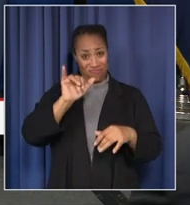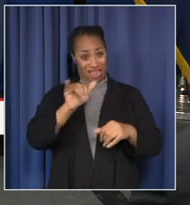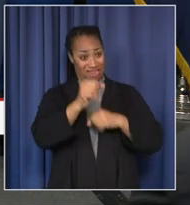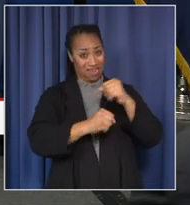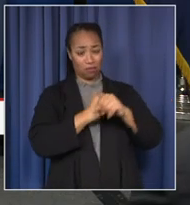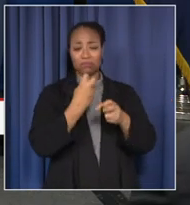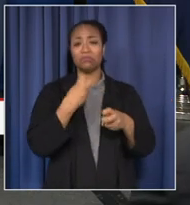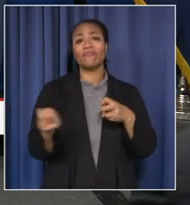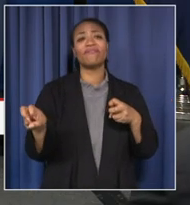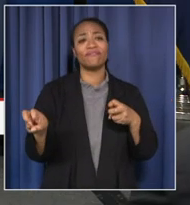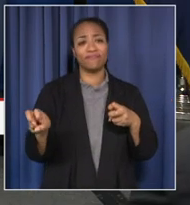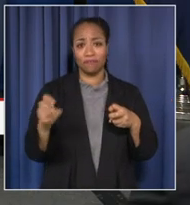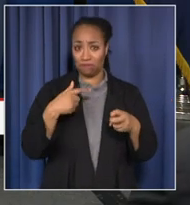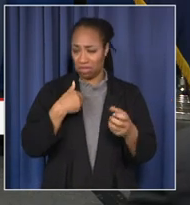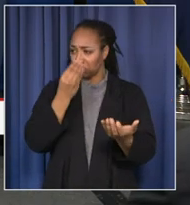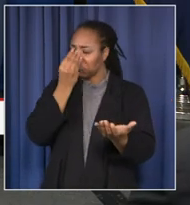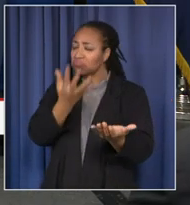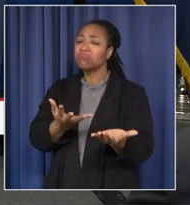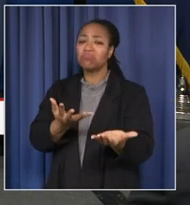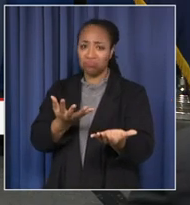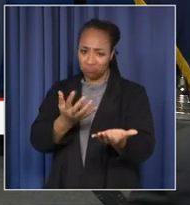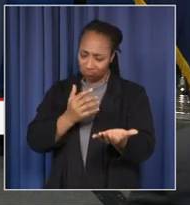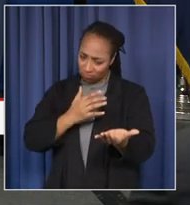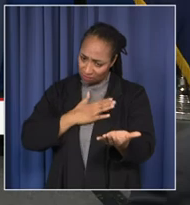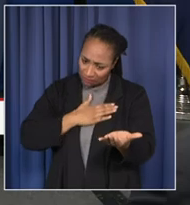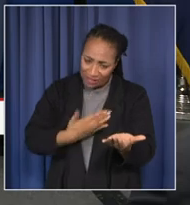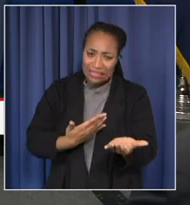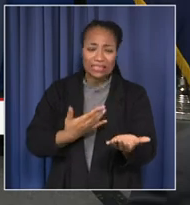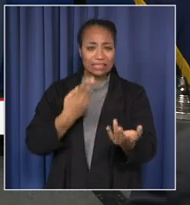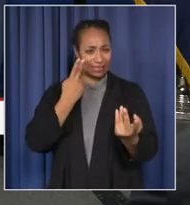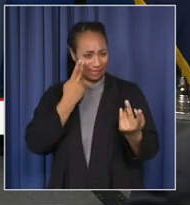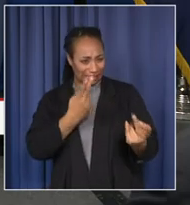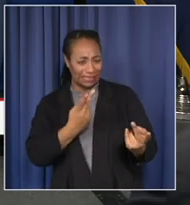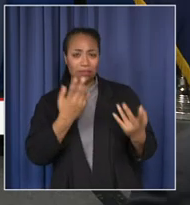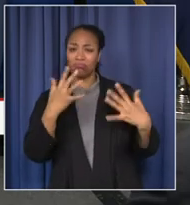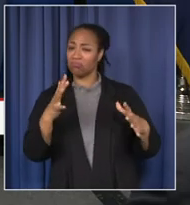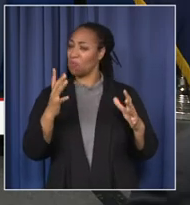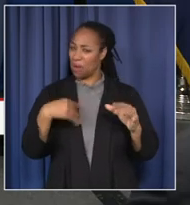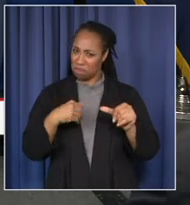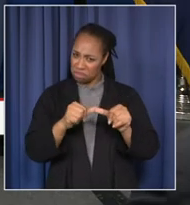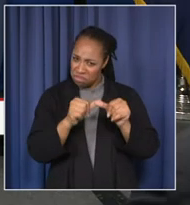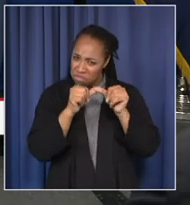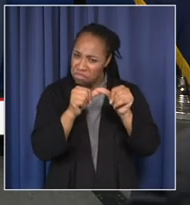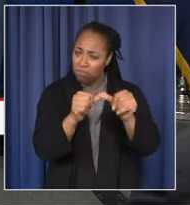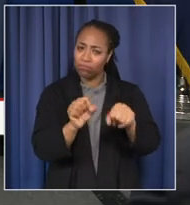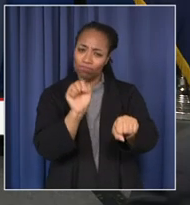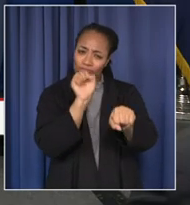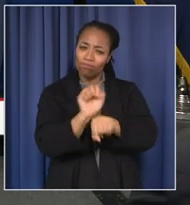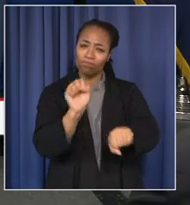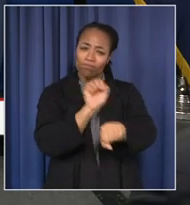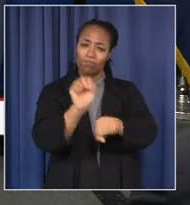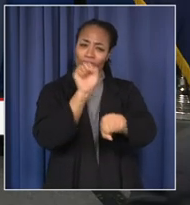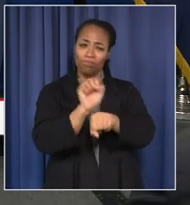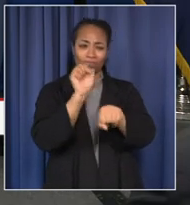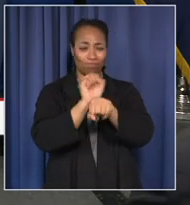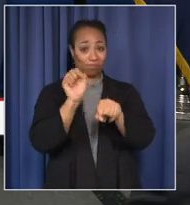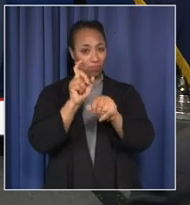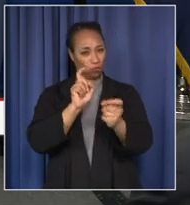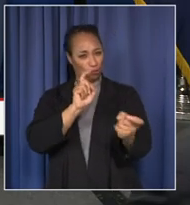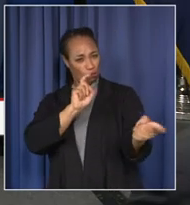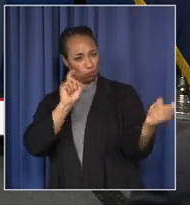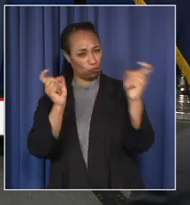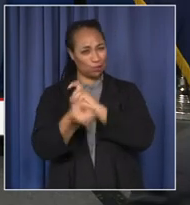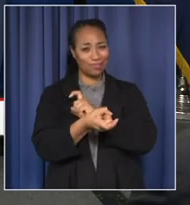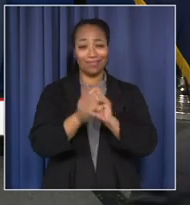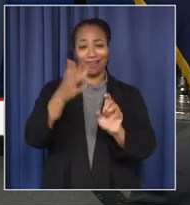what I thought in some cases were COVID-era policies that went into effect that affected the